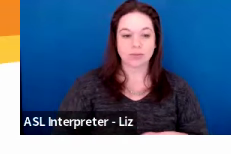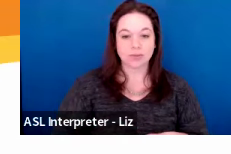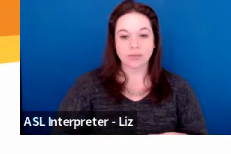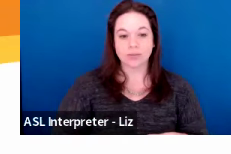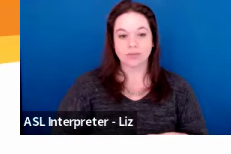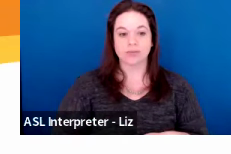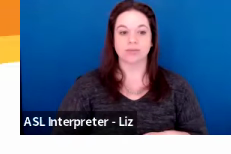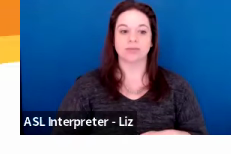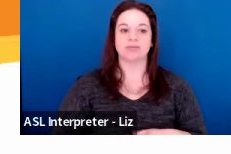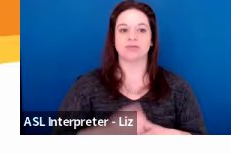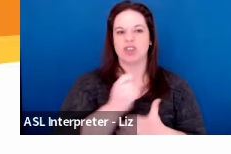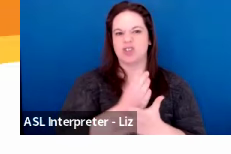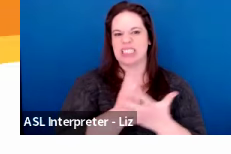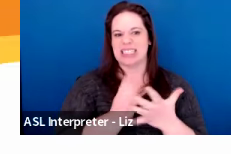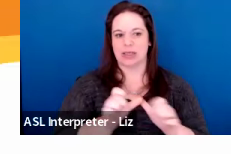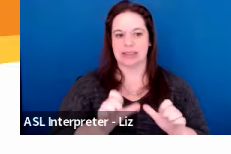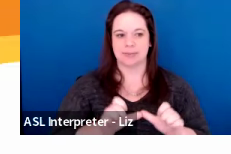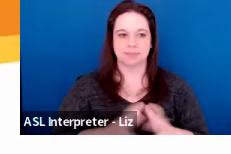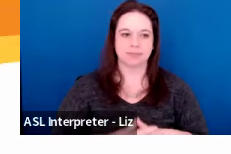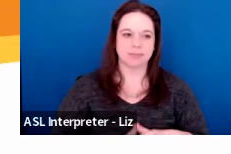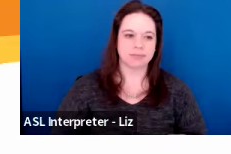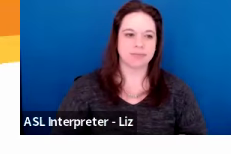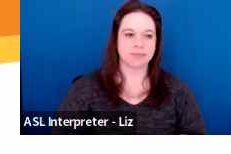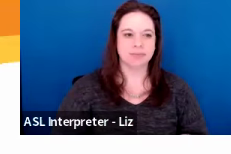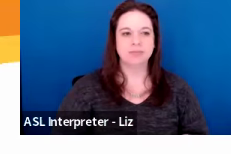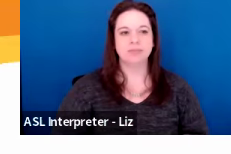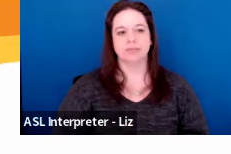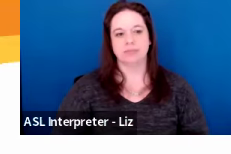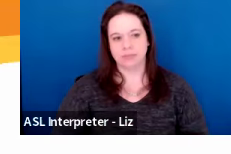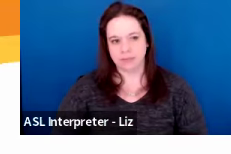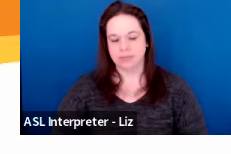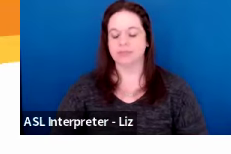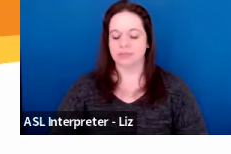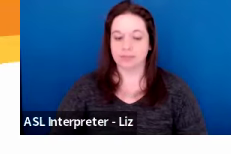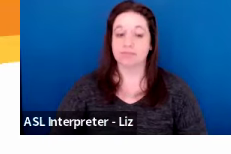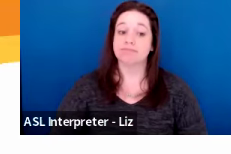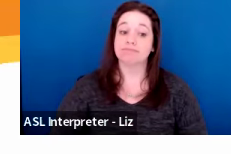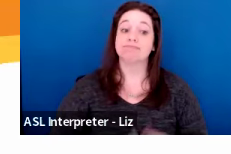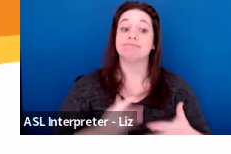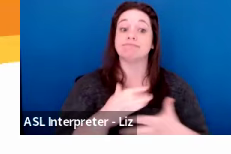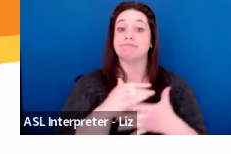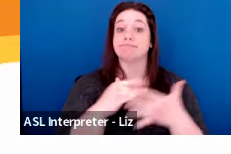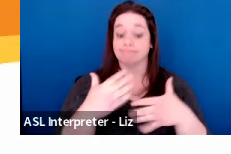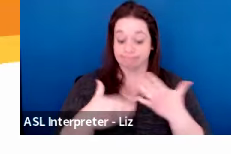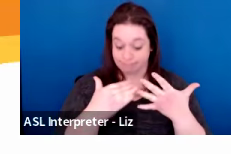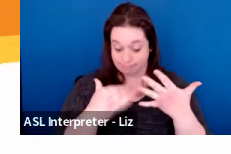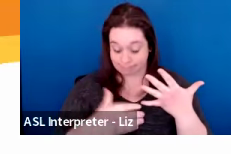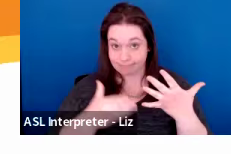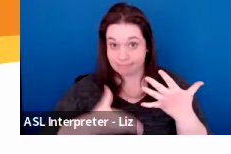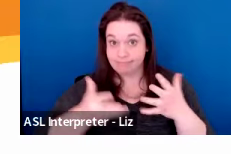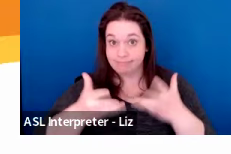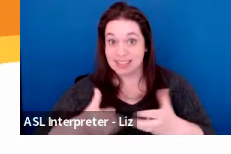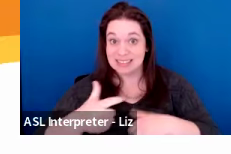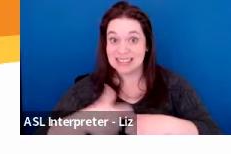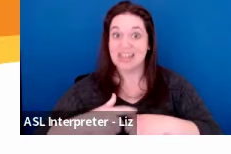in these areas. We're also going to have, time permitting, a Q&A at the end. If there's any questions that